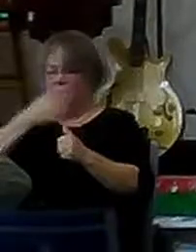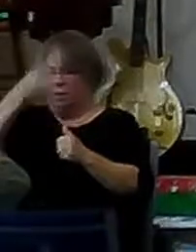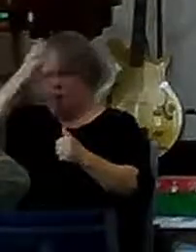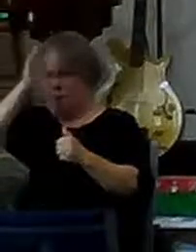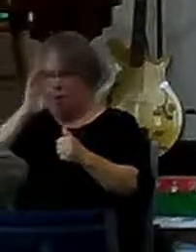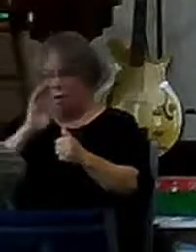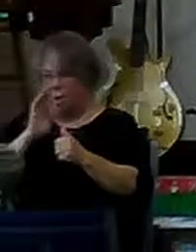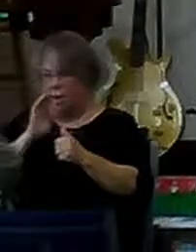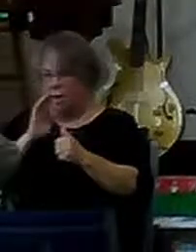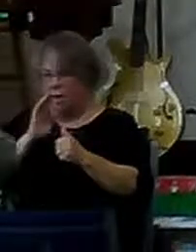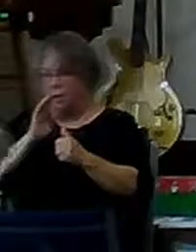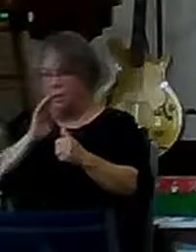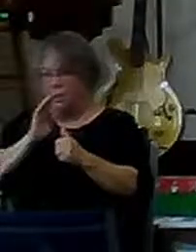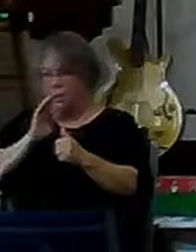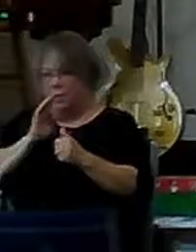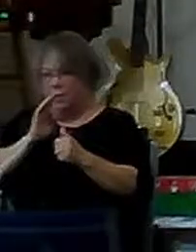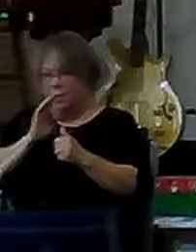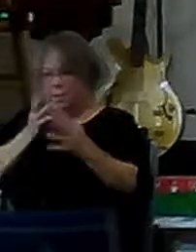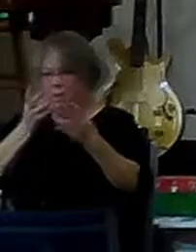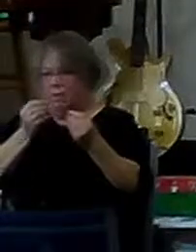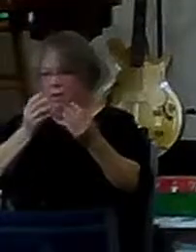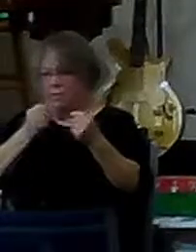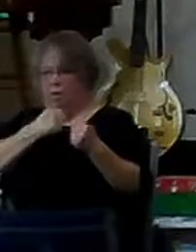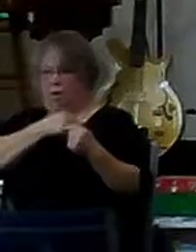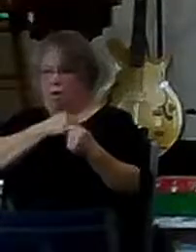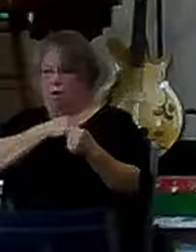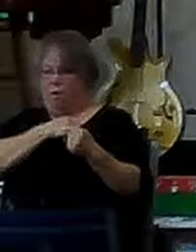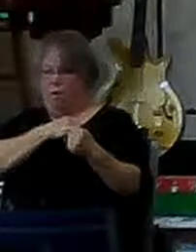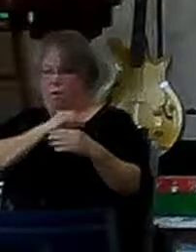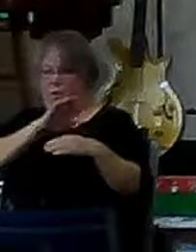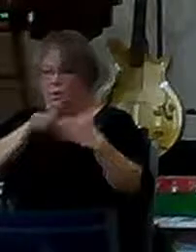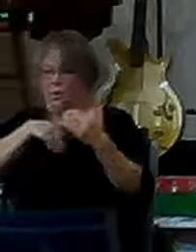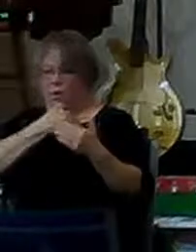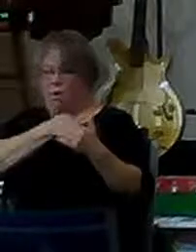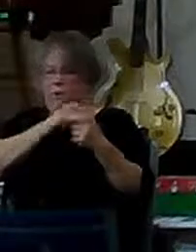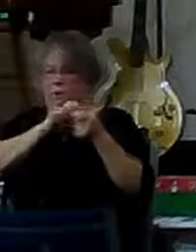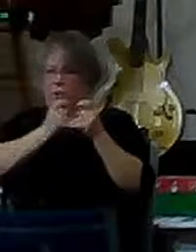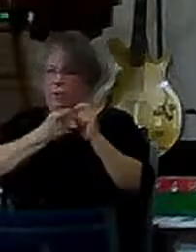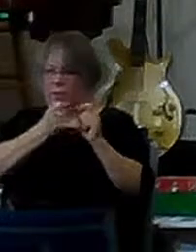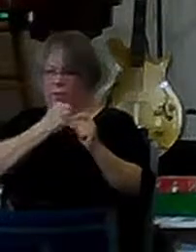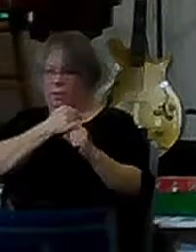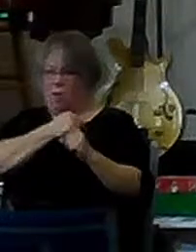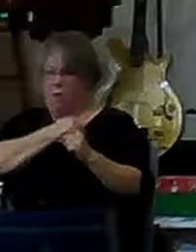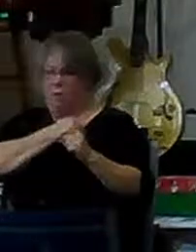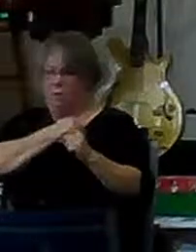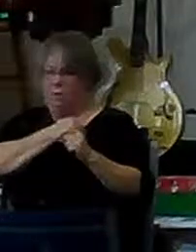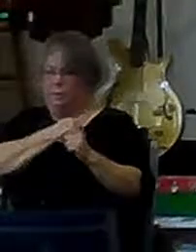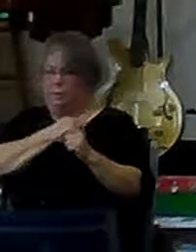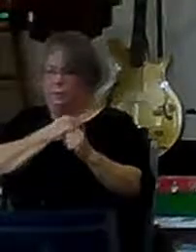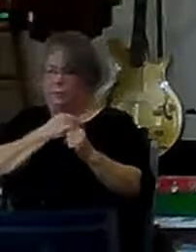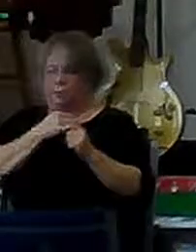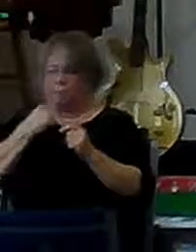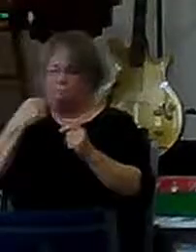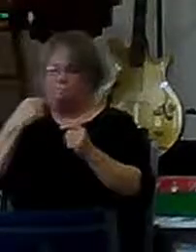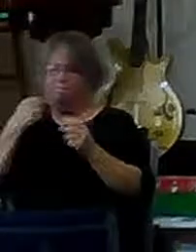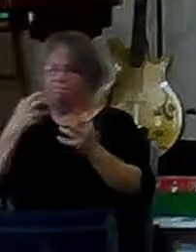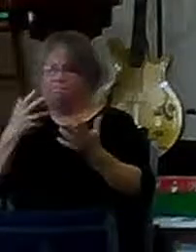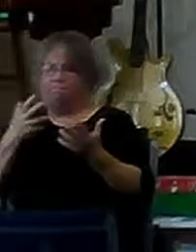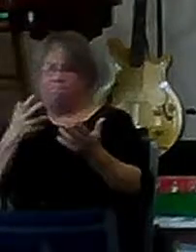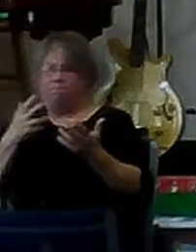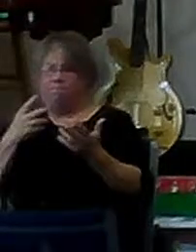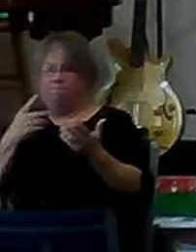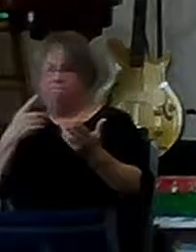one who ripens the heart, opens the heart, changes the heart. It's really something that we produce